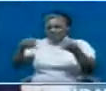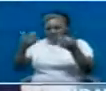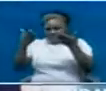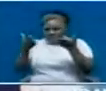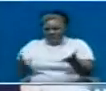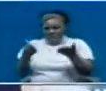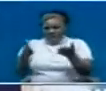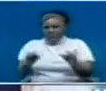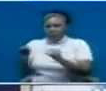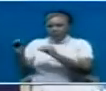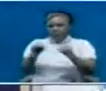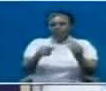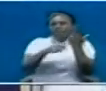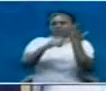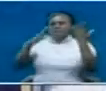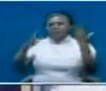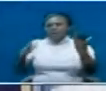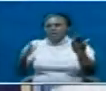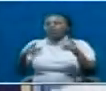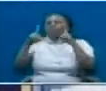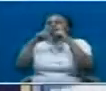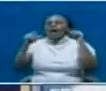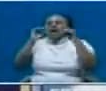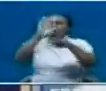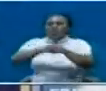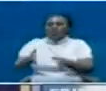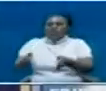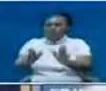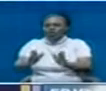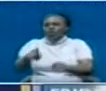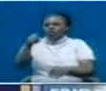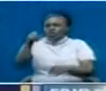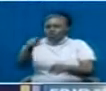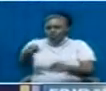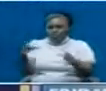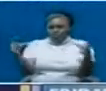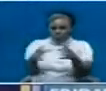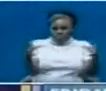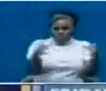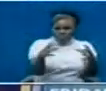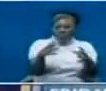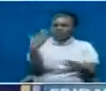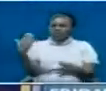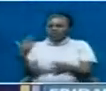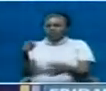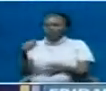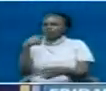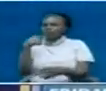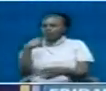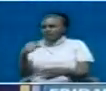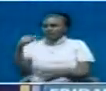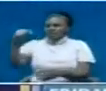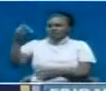Right now, though, to another very popular segment, Word on the Street. You know when you cluster things together and you say it is a